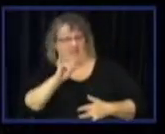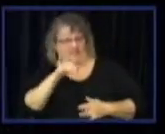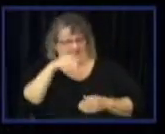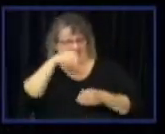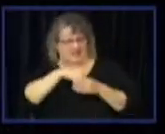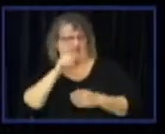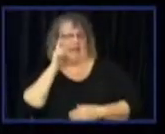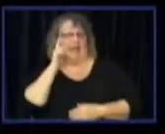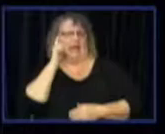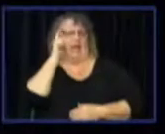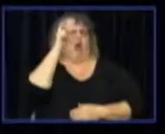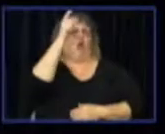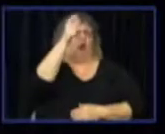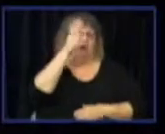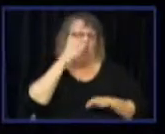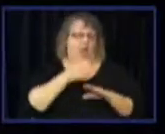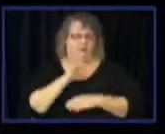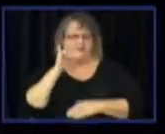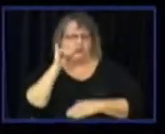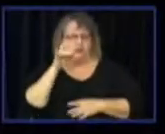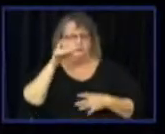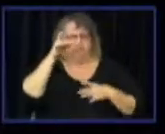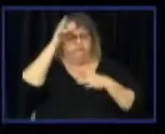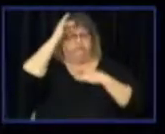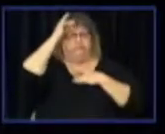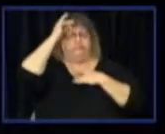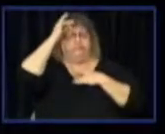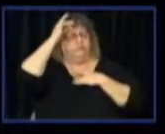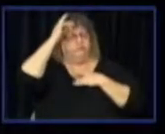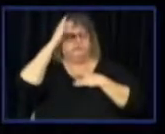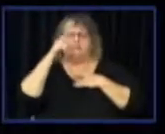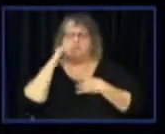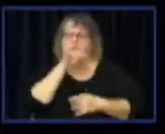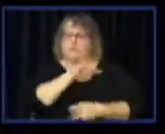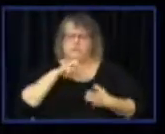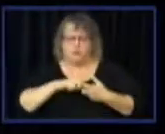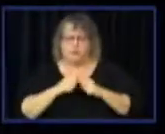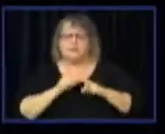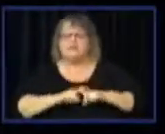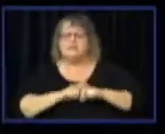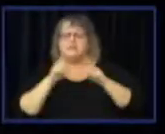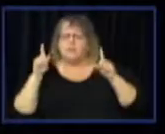years later after the infection. So it's very interesting. They're not the same problem,